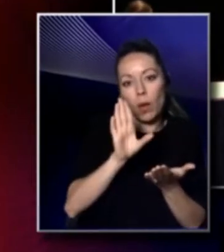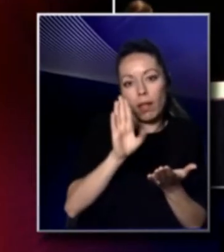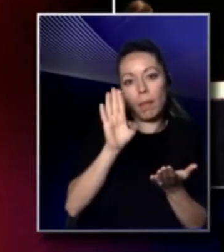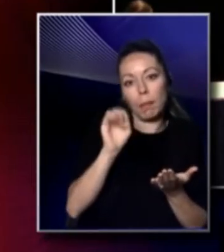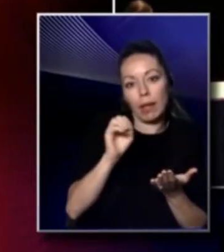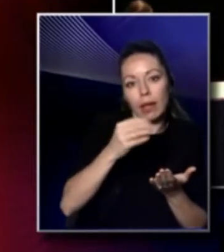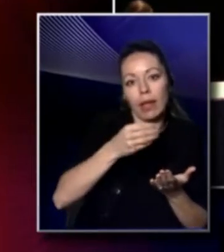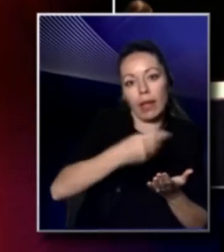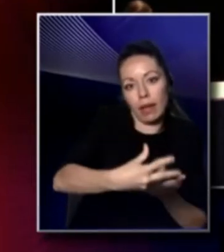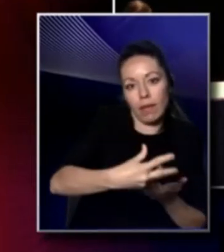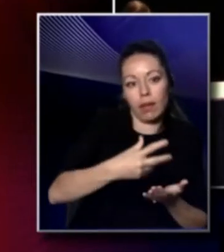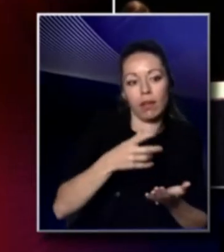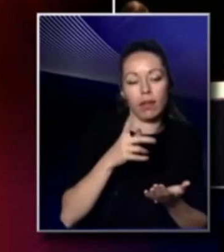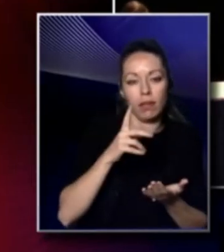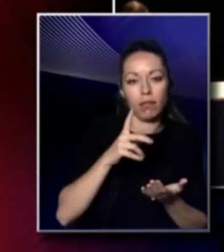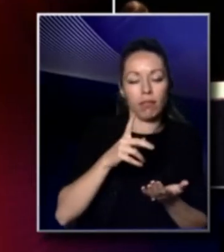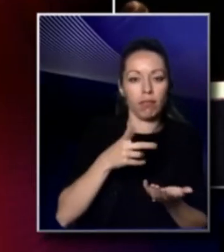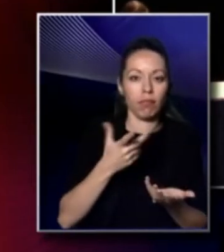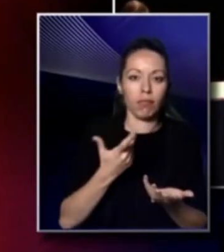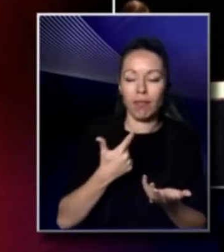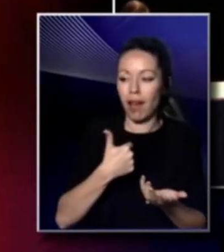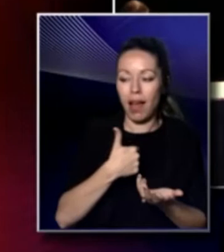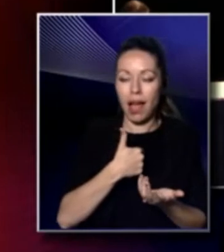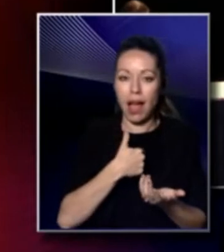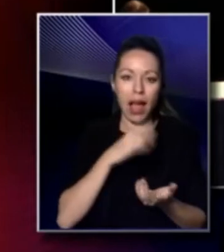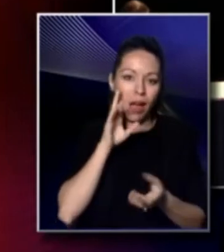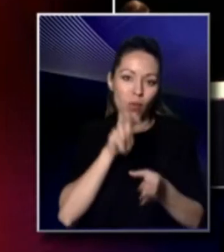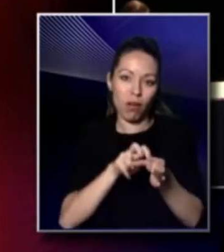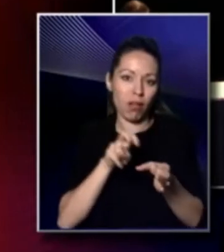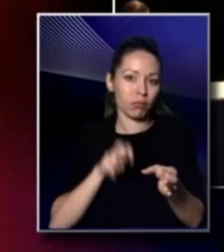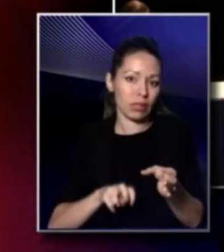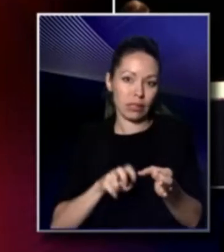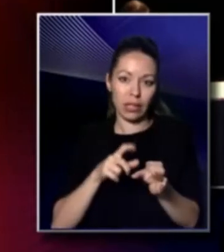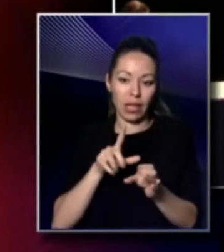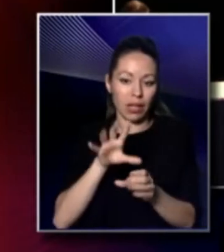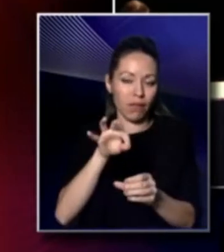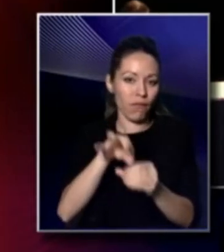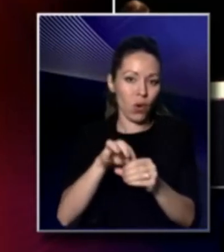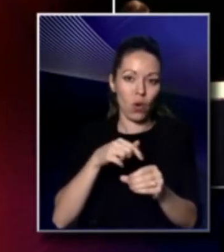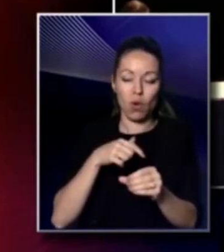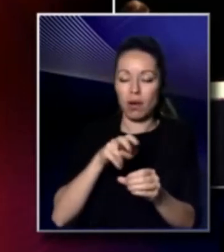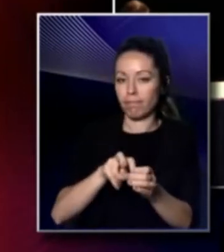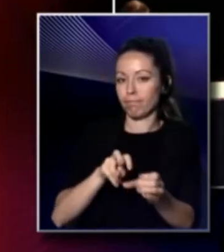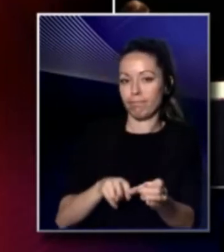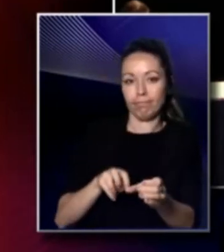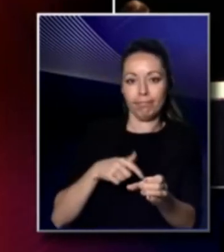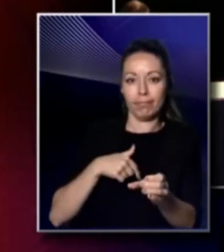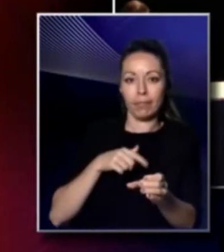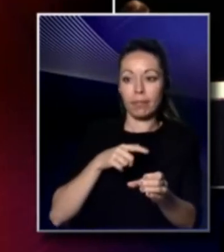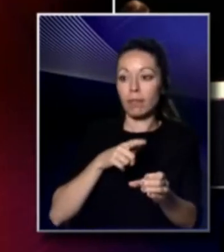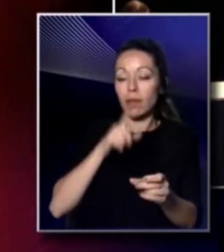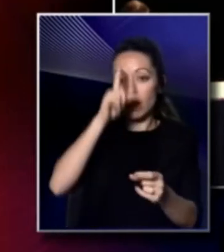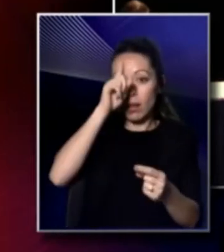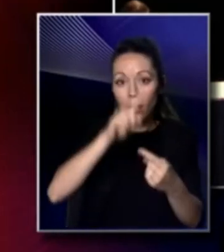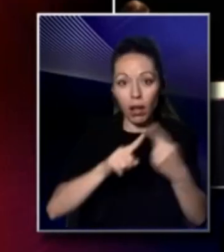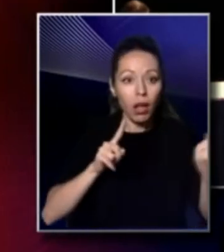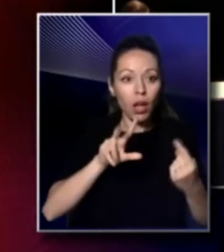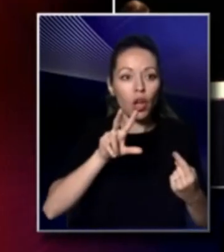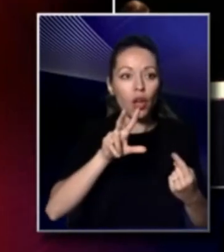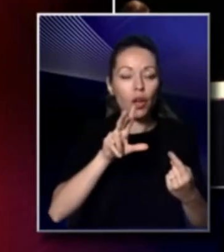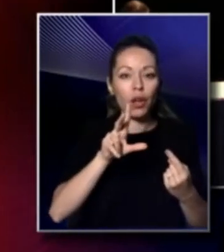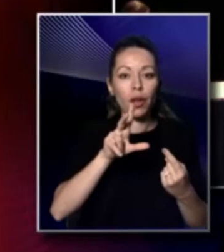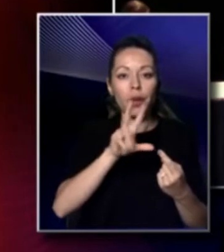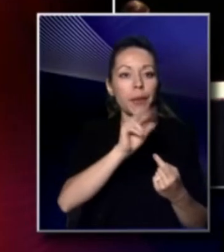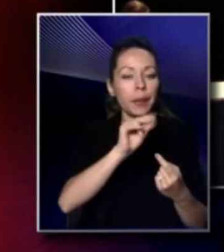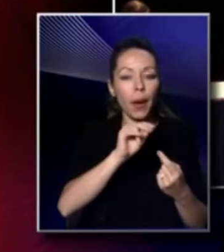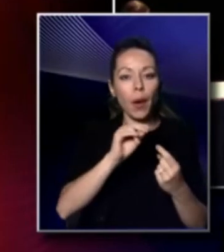issued to. So I'm going to abstain under those circumstances. I have no objection to them being moved